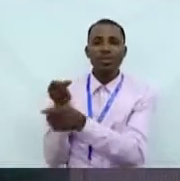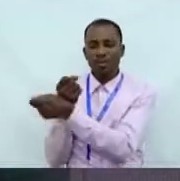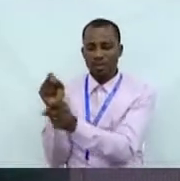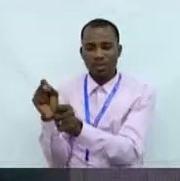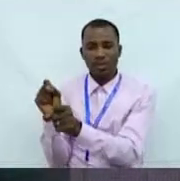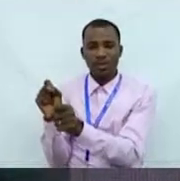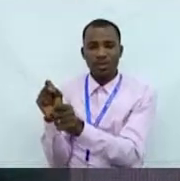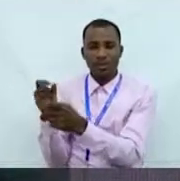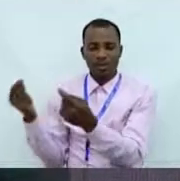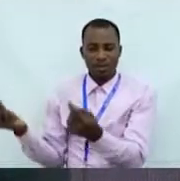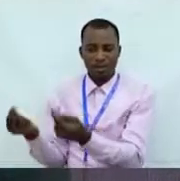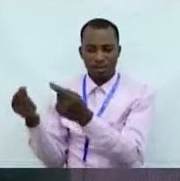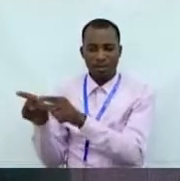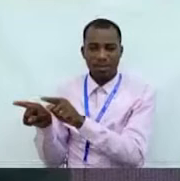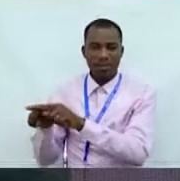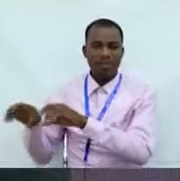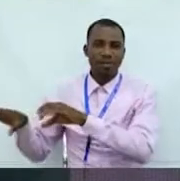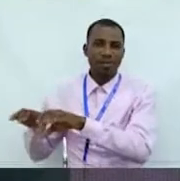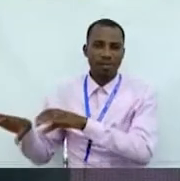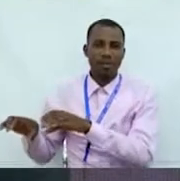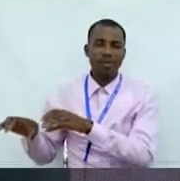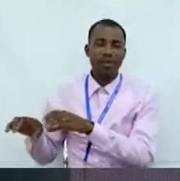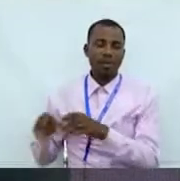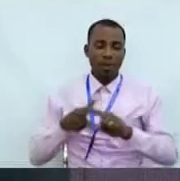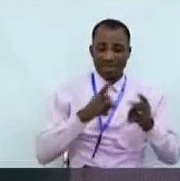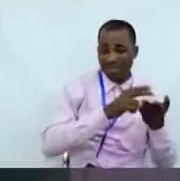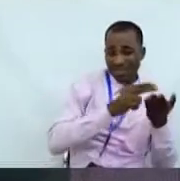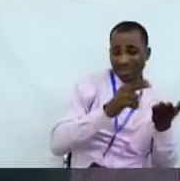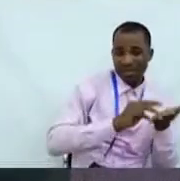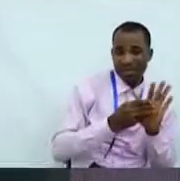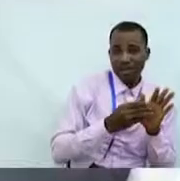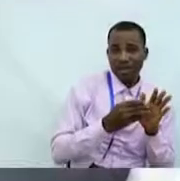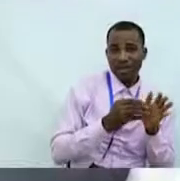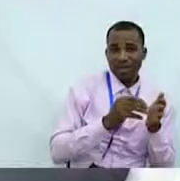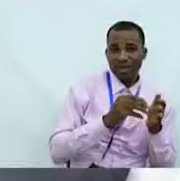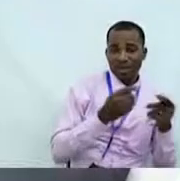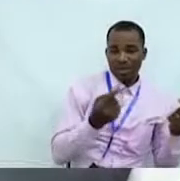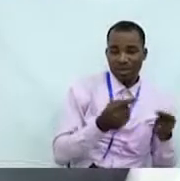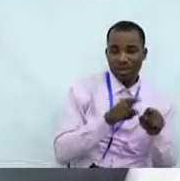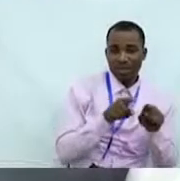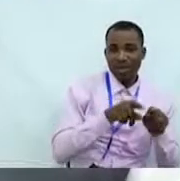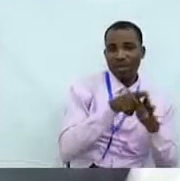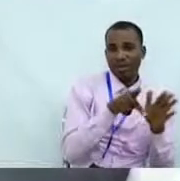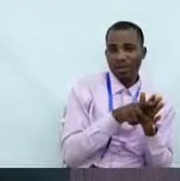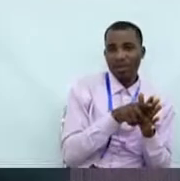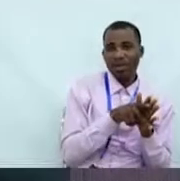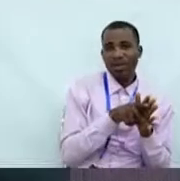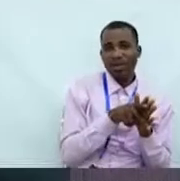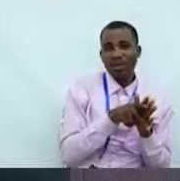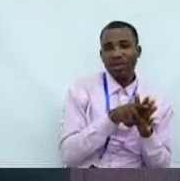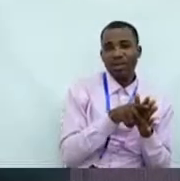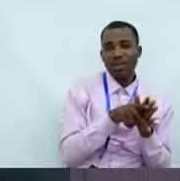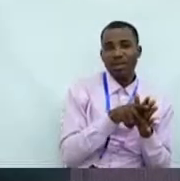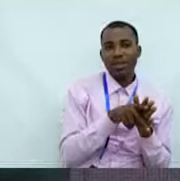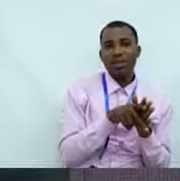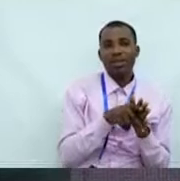with sin as an act. Sins committed. Sanctification has to do with sin as a principle. The sin nature we inherited.